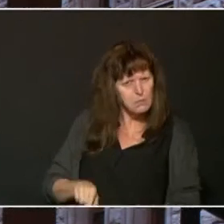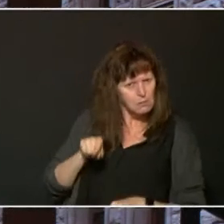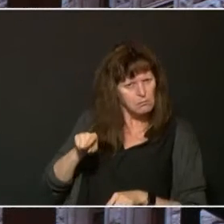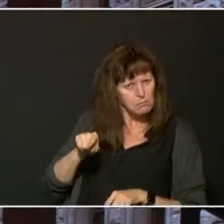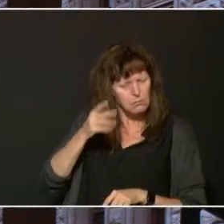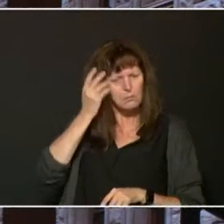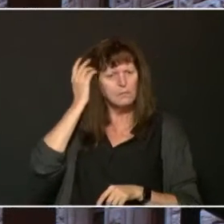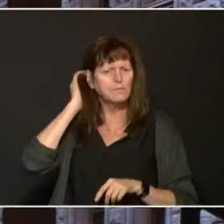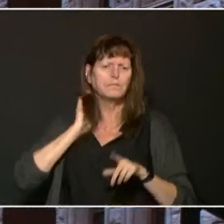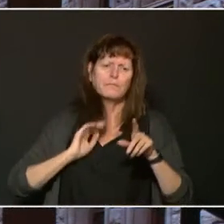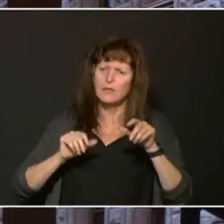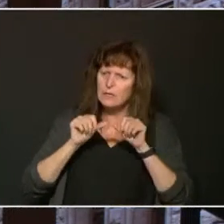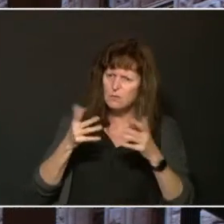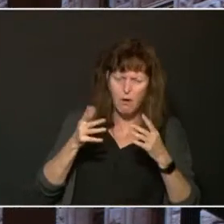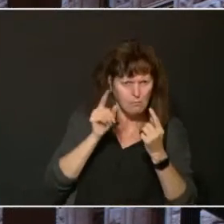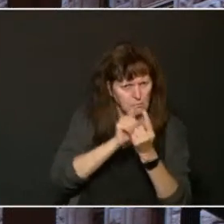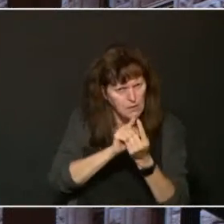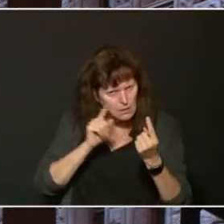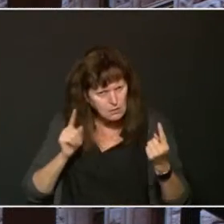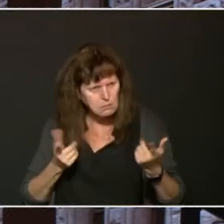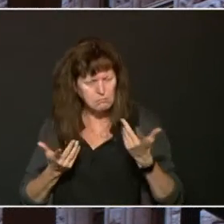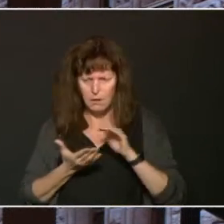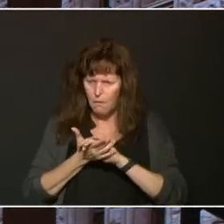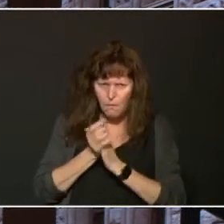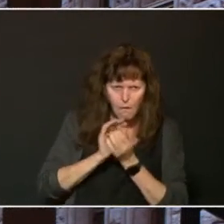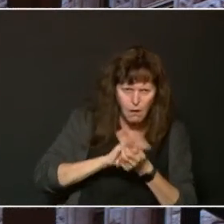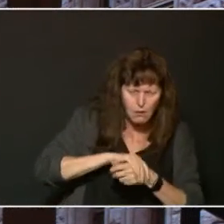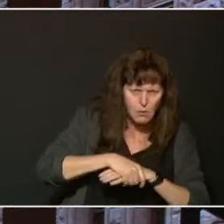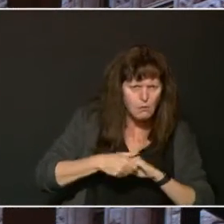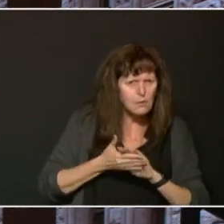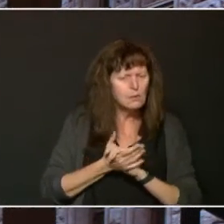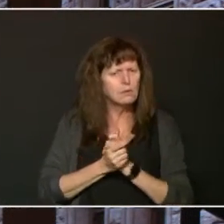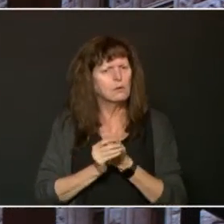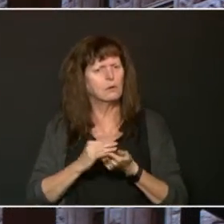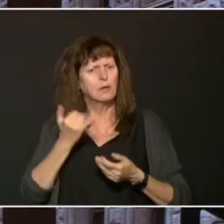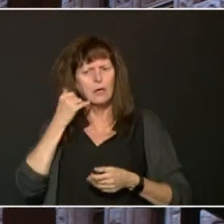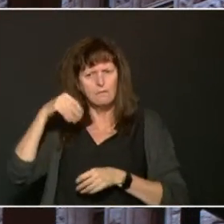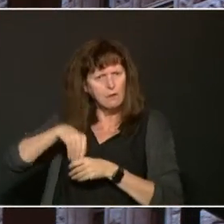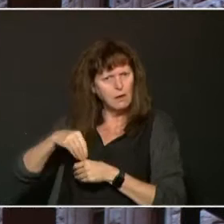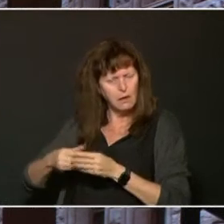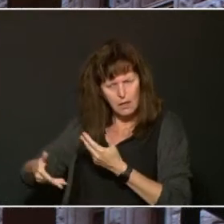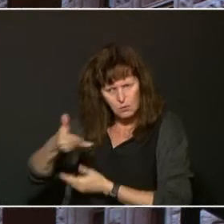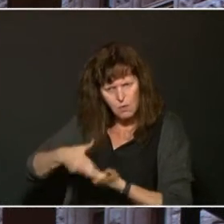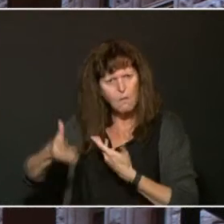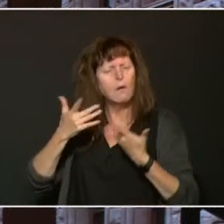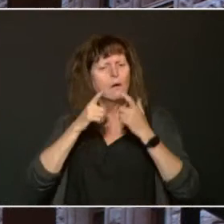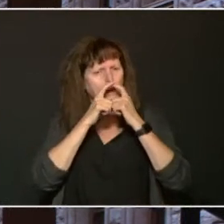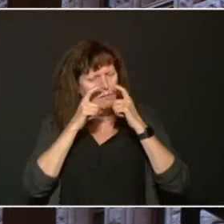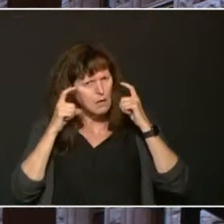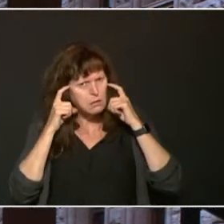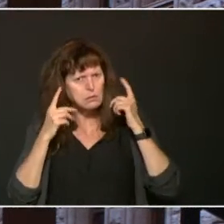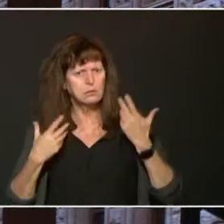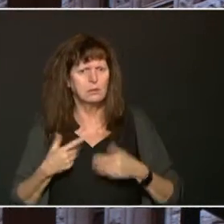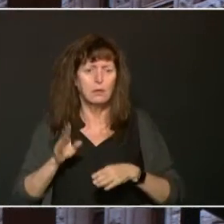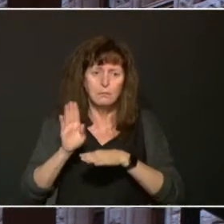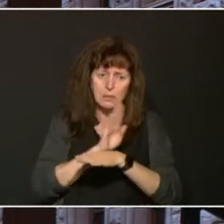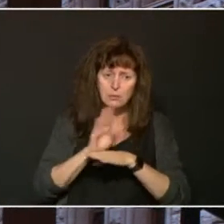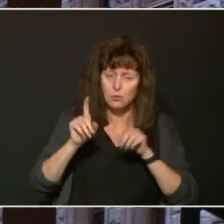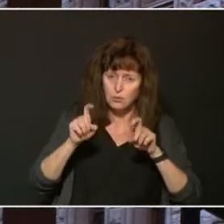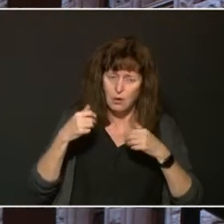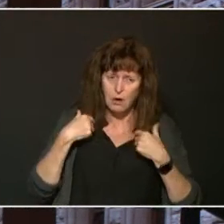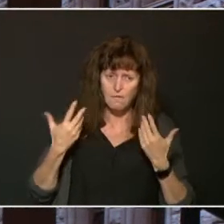hygiene, physical distancing, wearing a mask when you're in any congregate setting. In any business, they should be screening before you go in for signs or symptoms